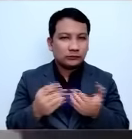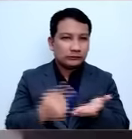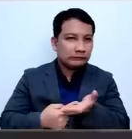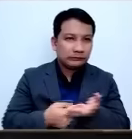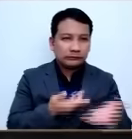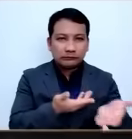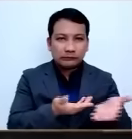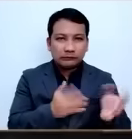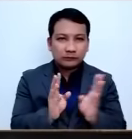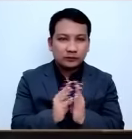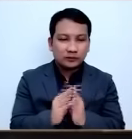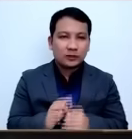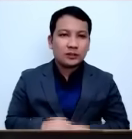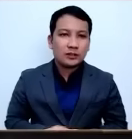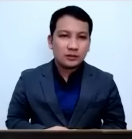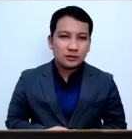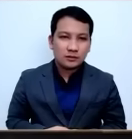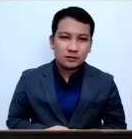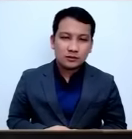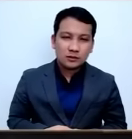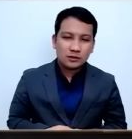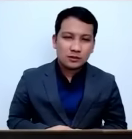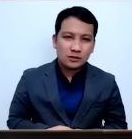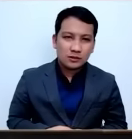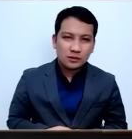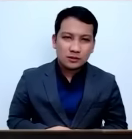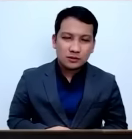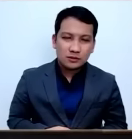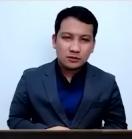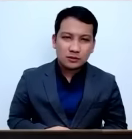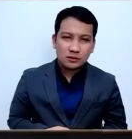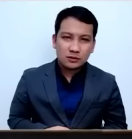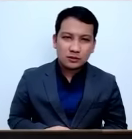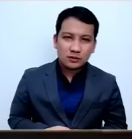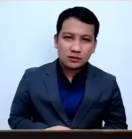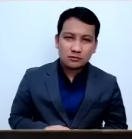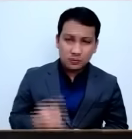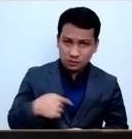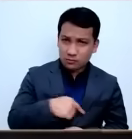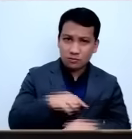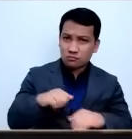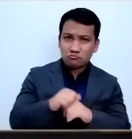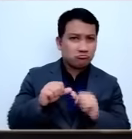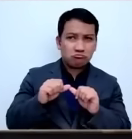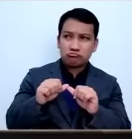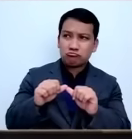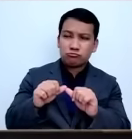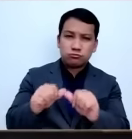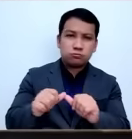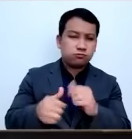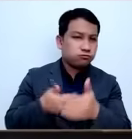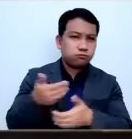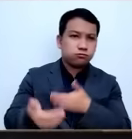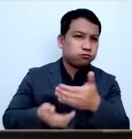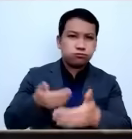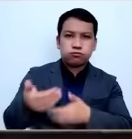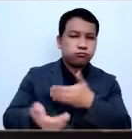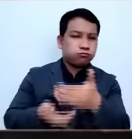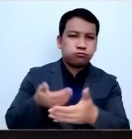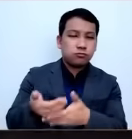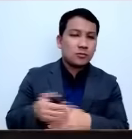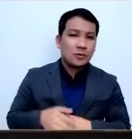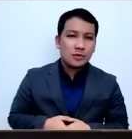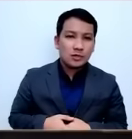Sea. We really should view this as a work in progress. It's a process.